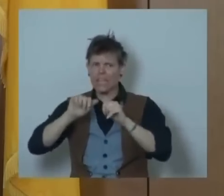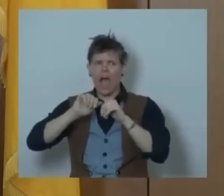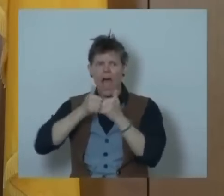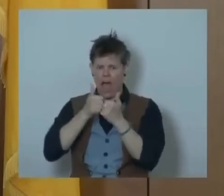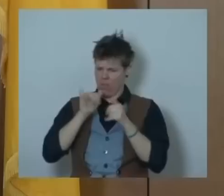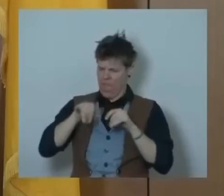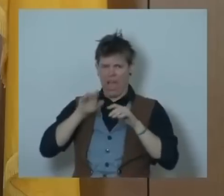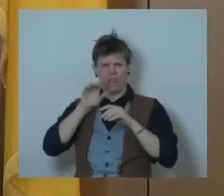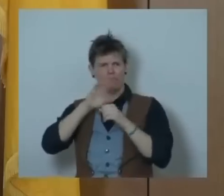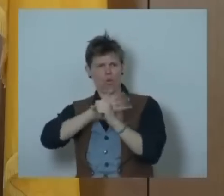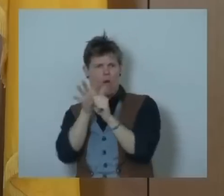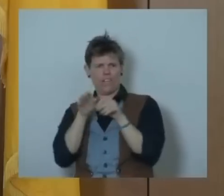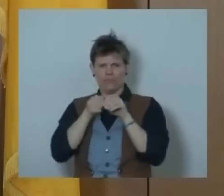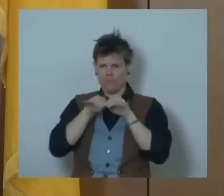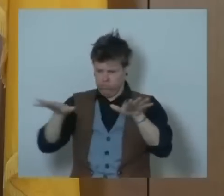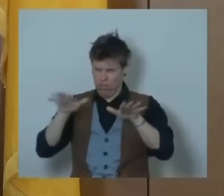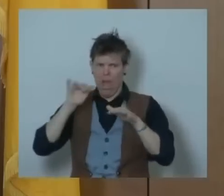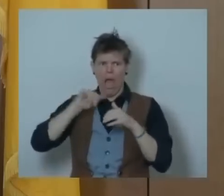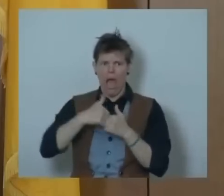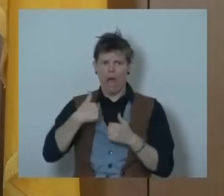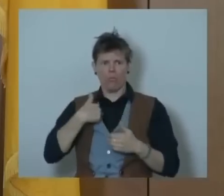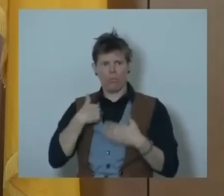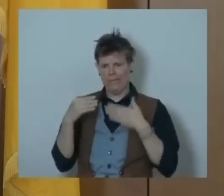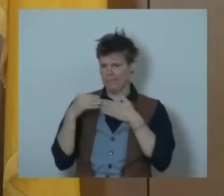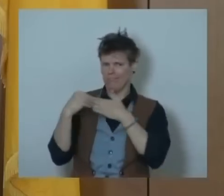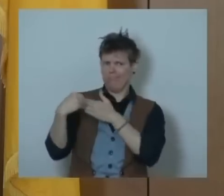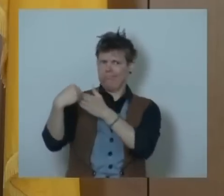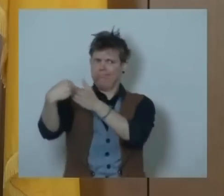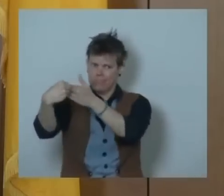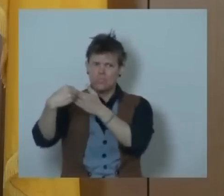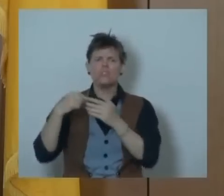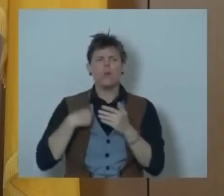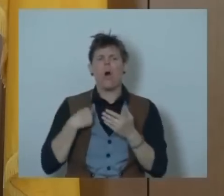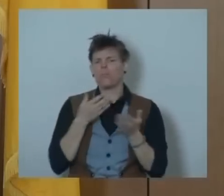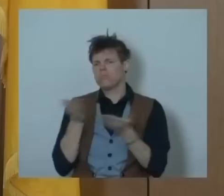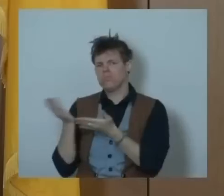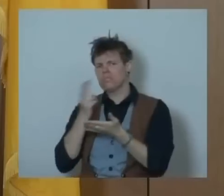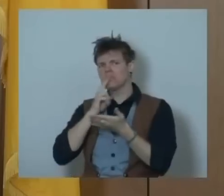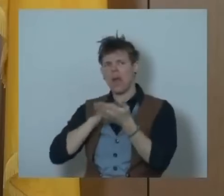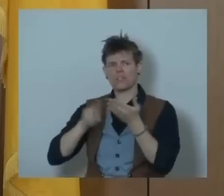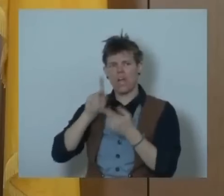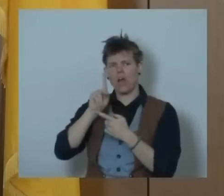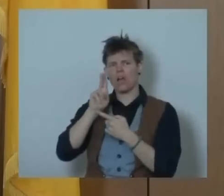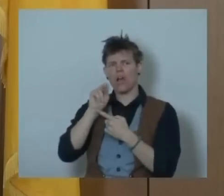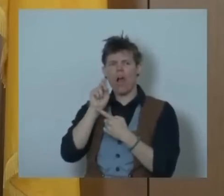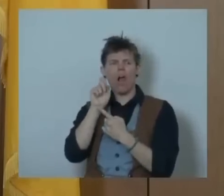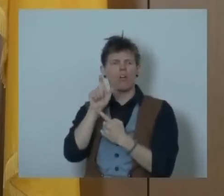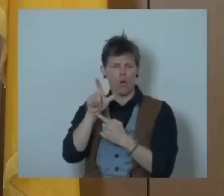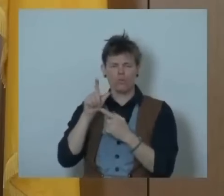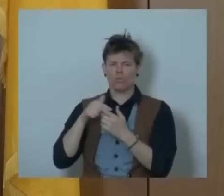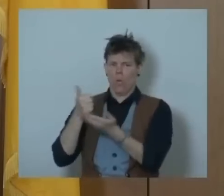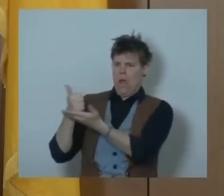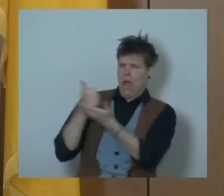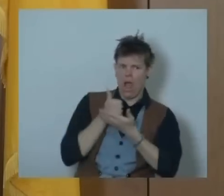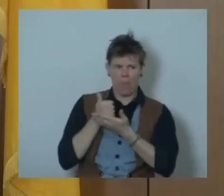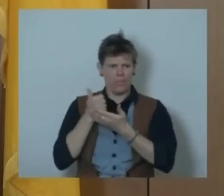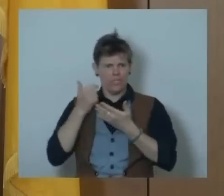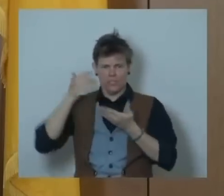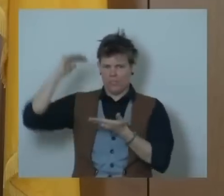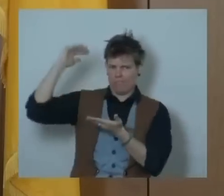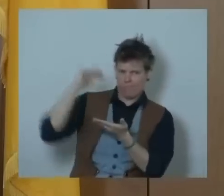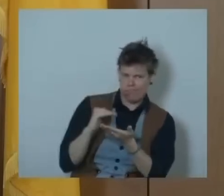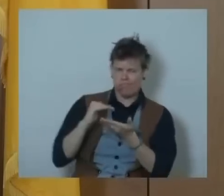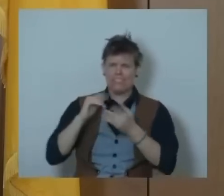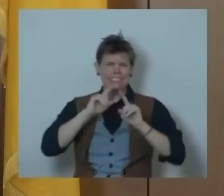of Secretary Kunkel, who has leveraged that opportunity in any number of ways and places. As